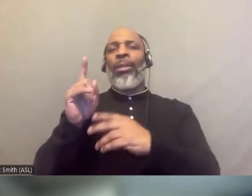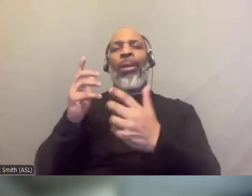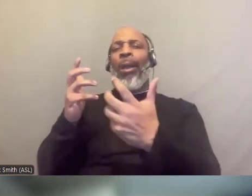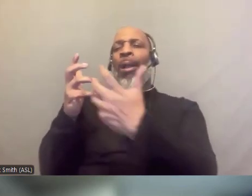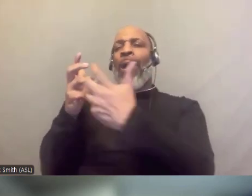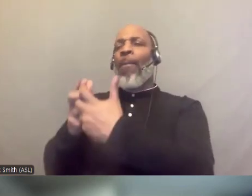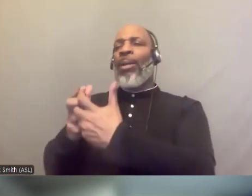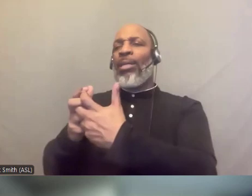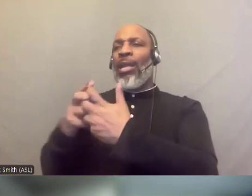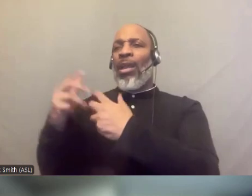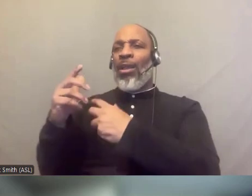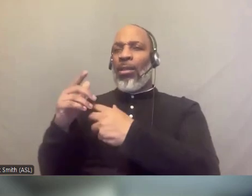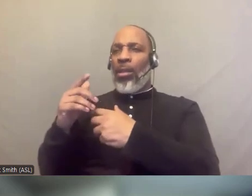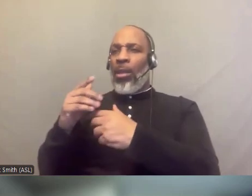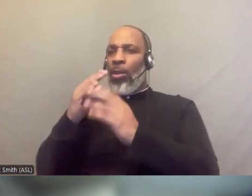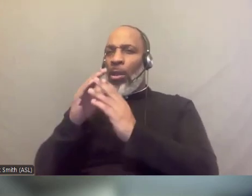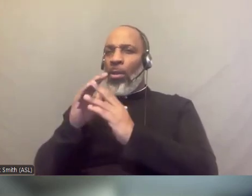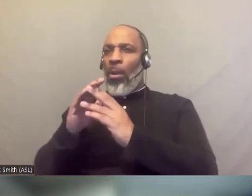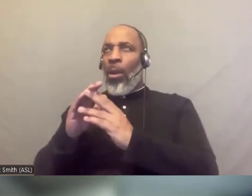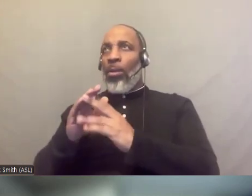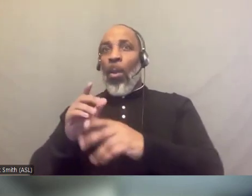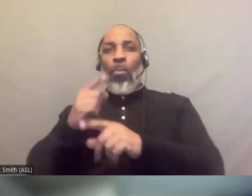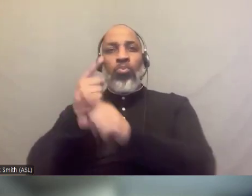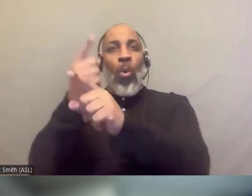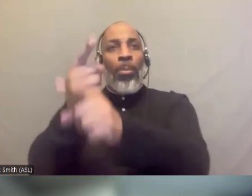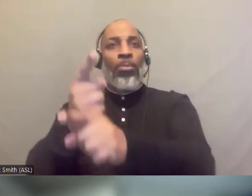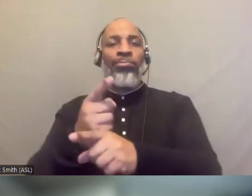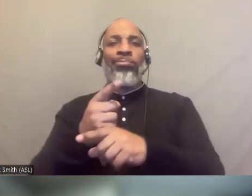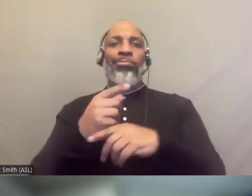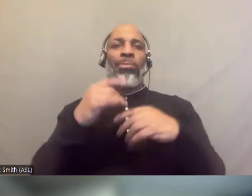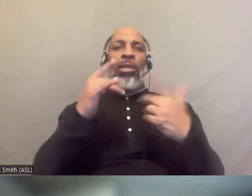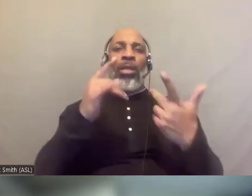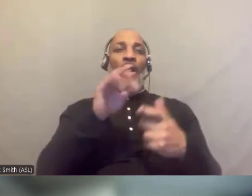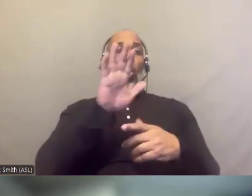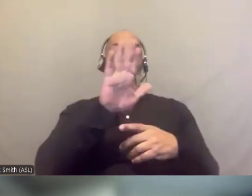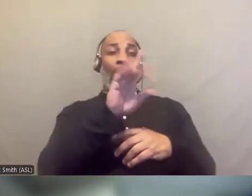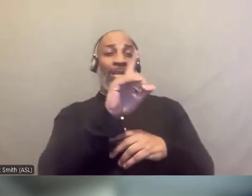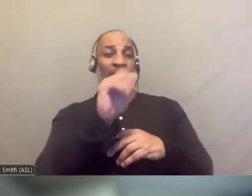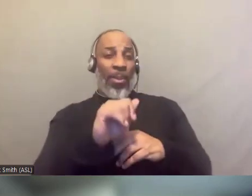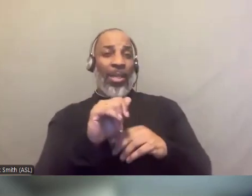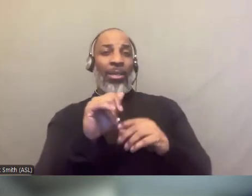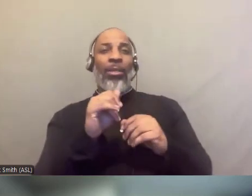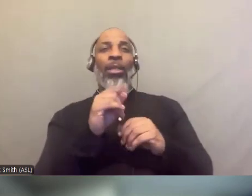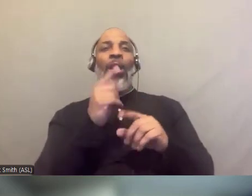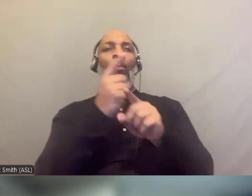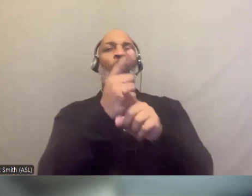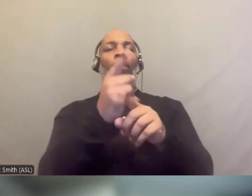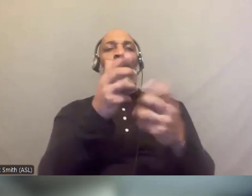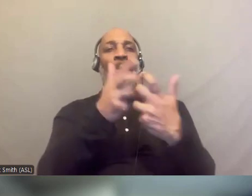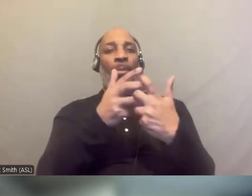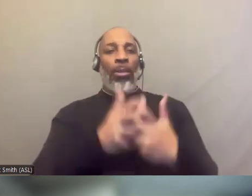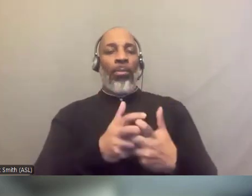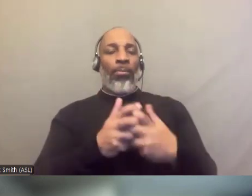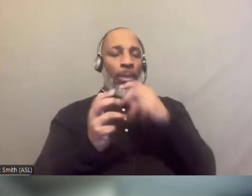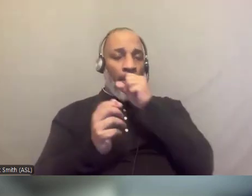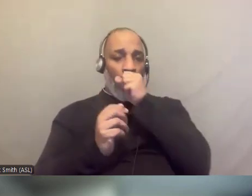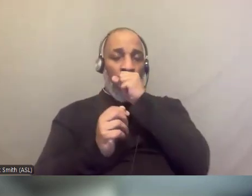variance to the normal corporate policy based on your disability. Next slide,